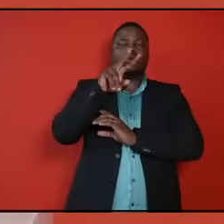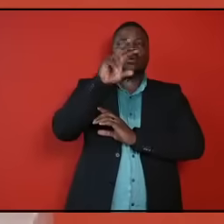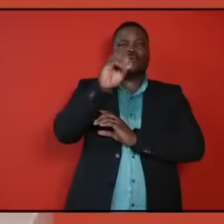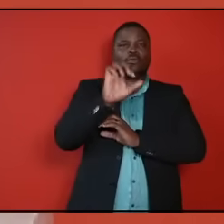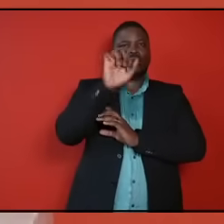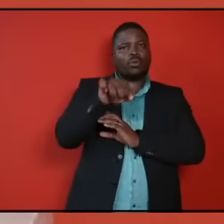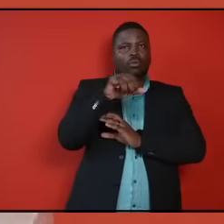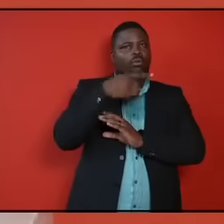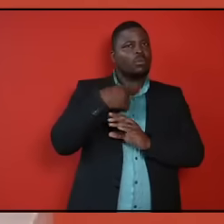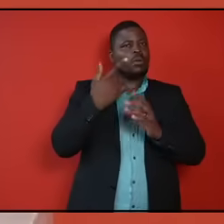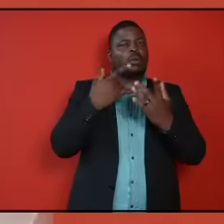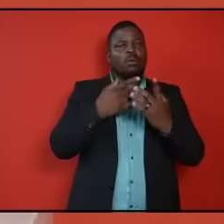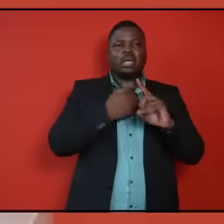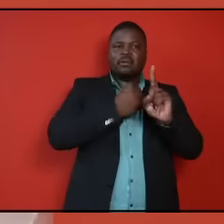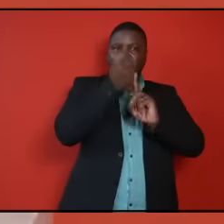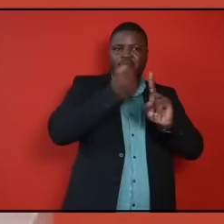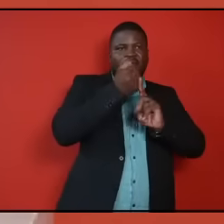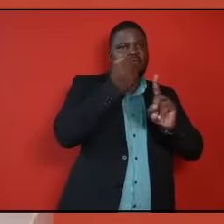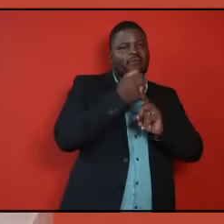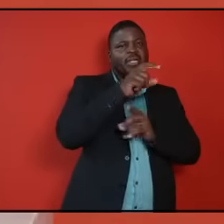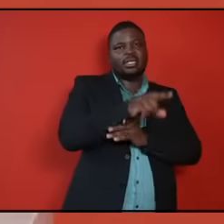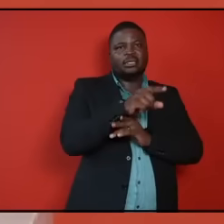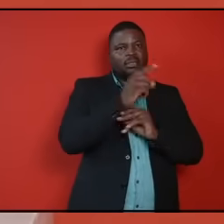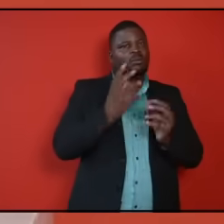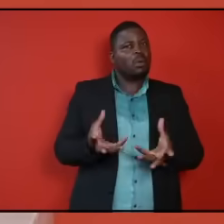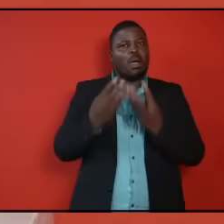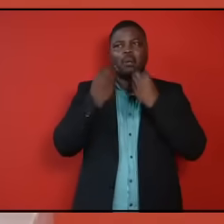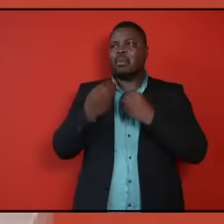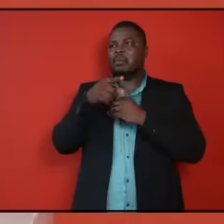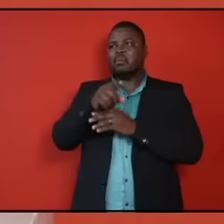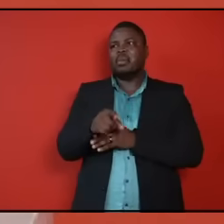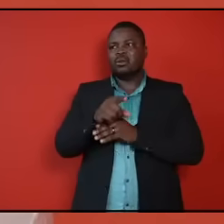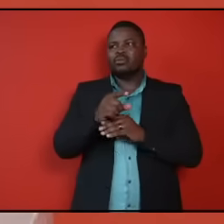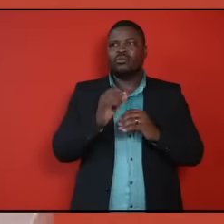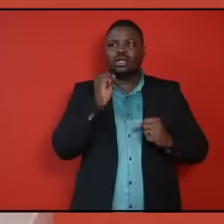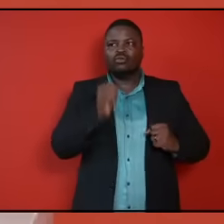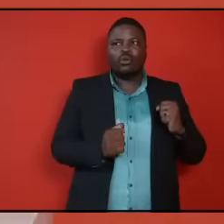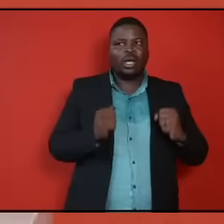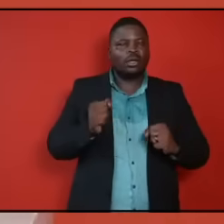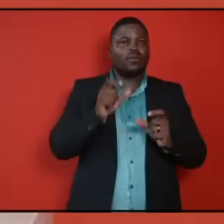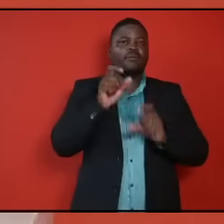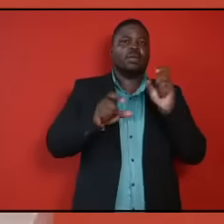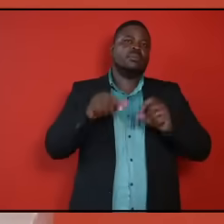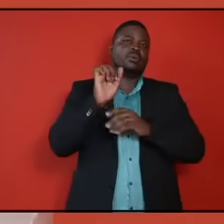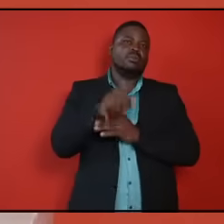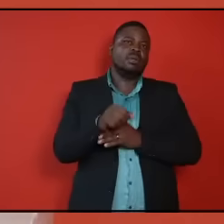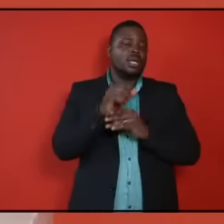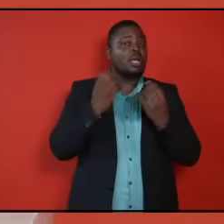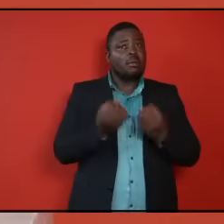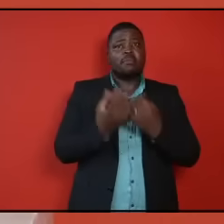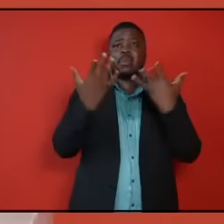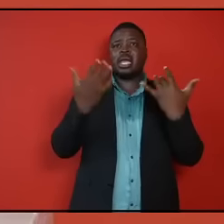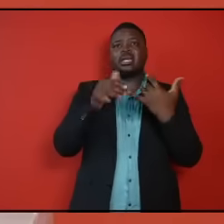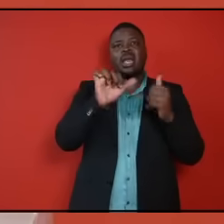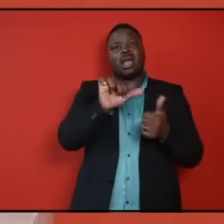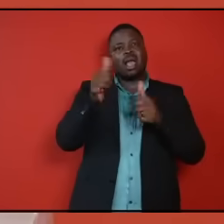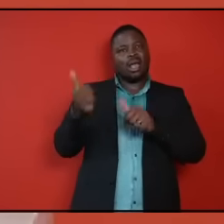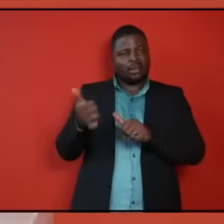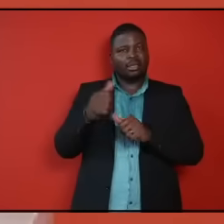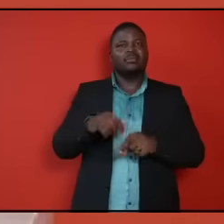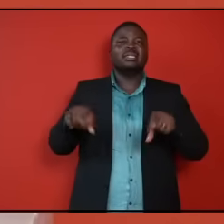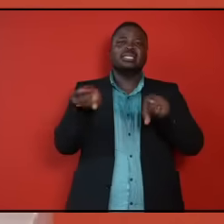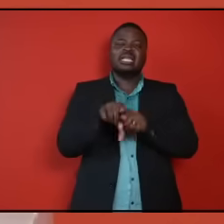fight for the struggles of black people. Helen Suzman, and you can count them. Many others, including Carl